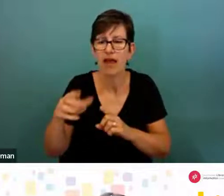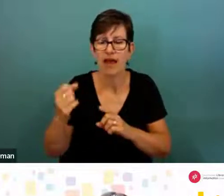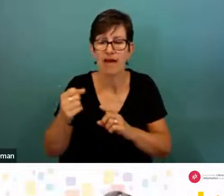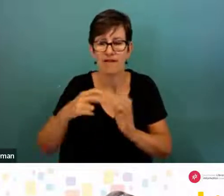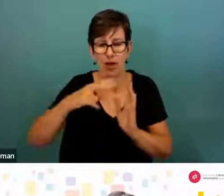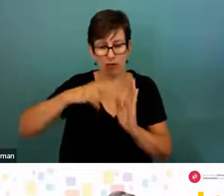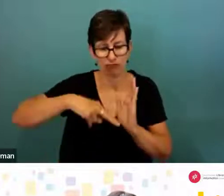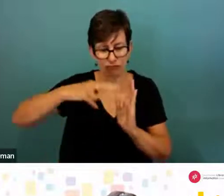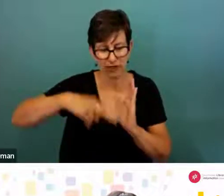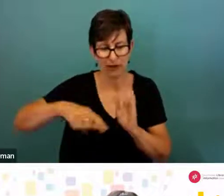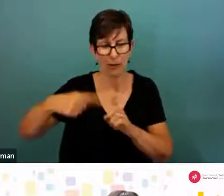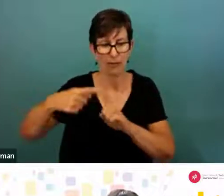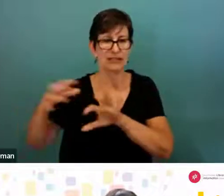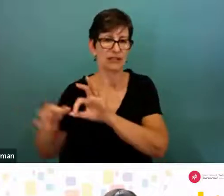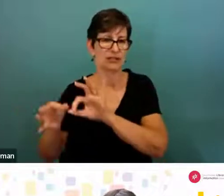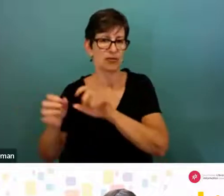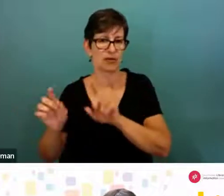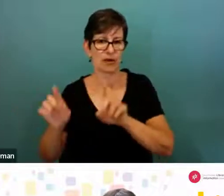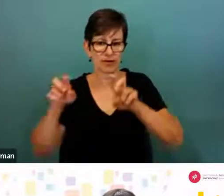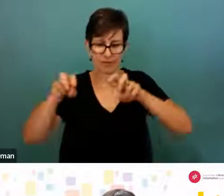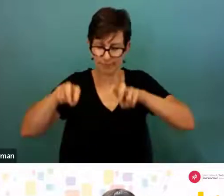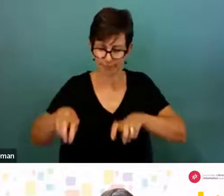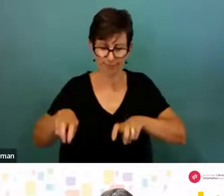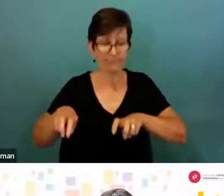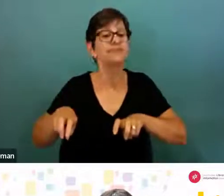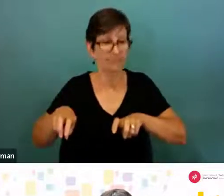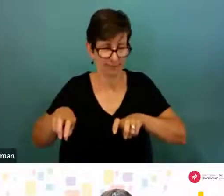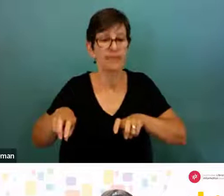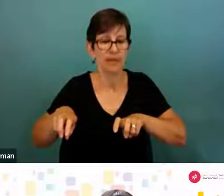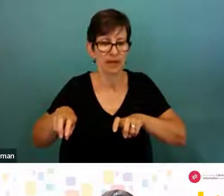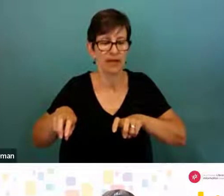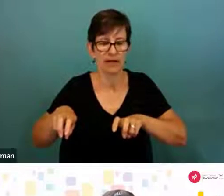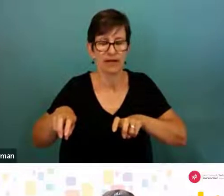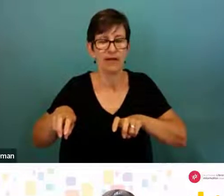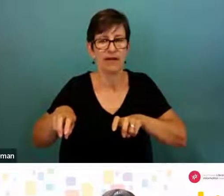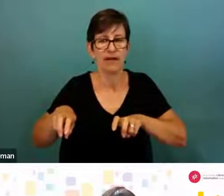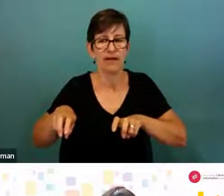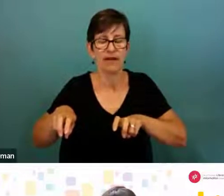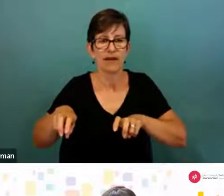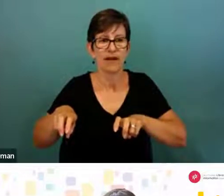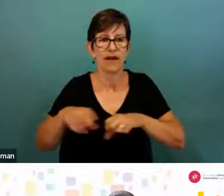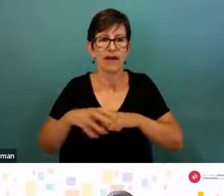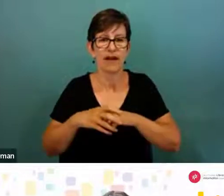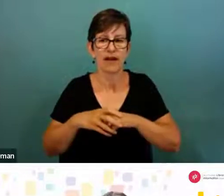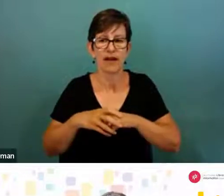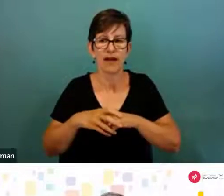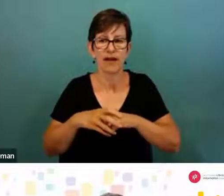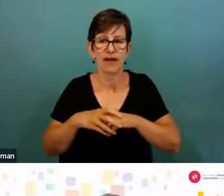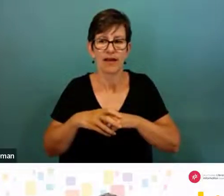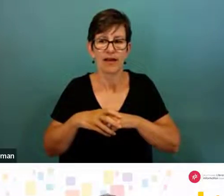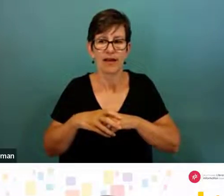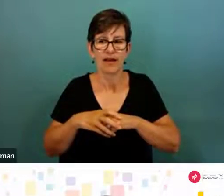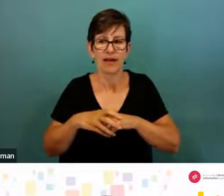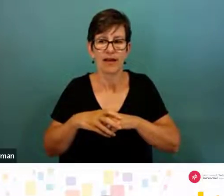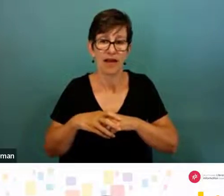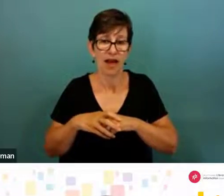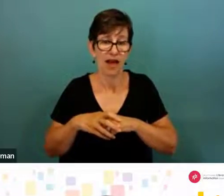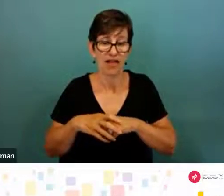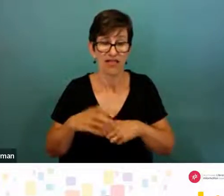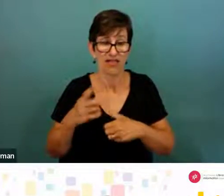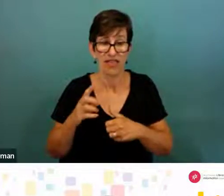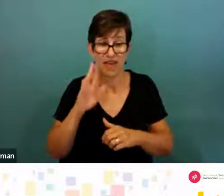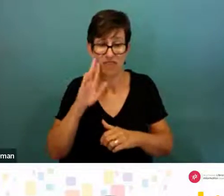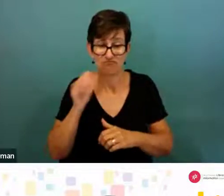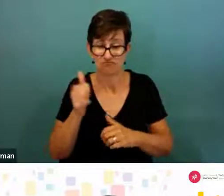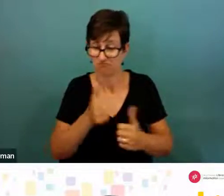reader and an interpreter sitting side by side, and they must be able to coordinate it pretty well. Maybe